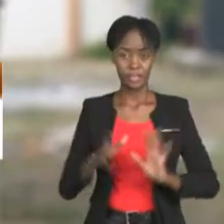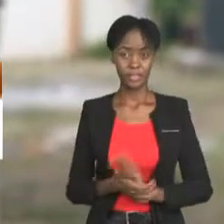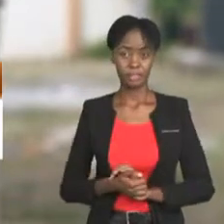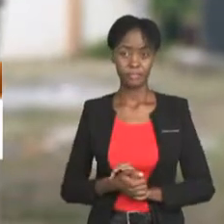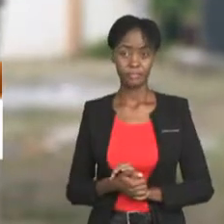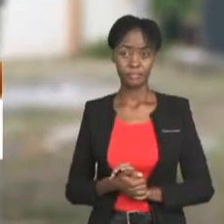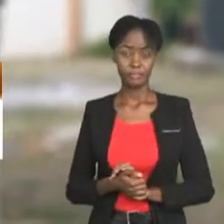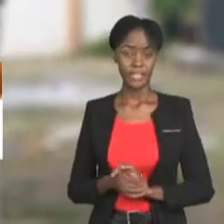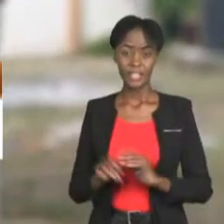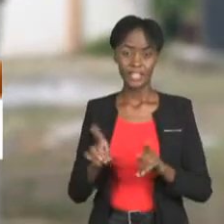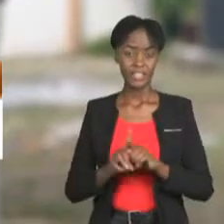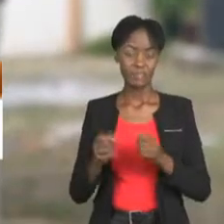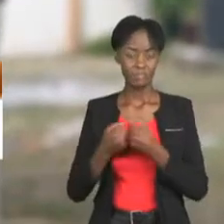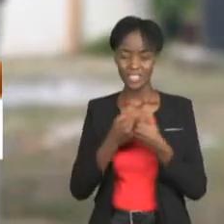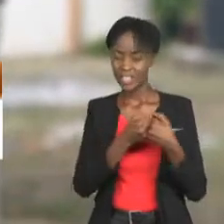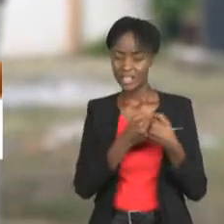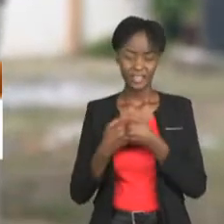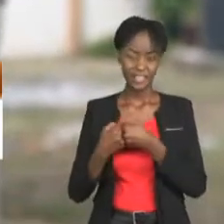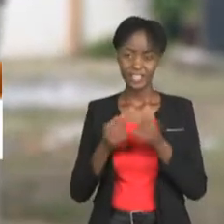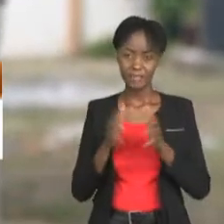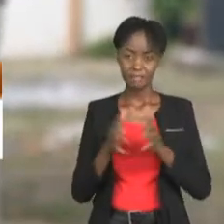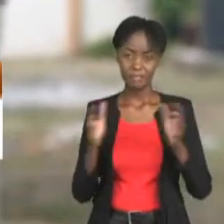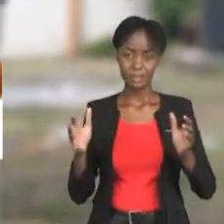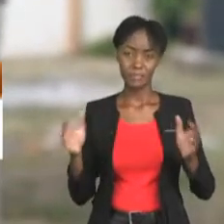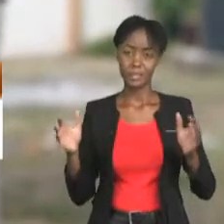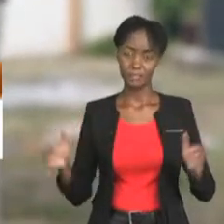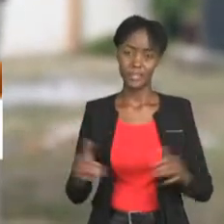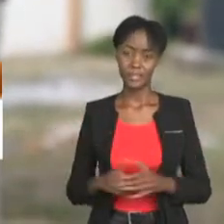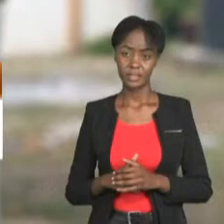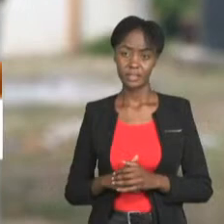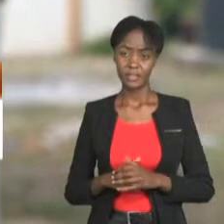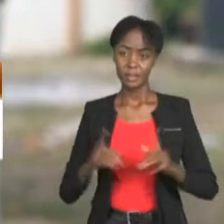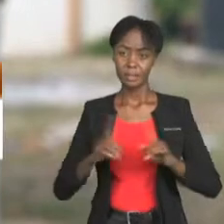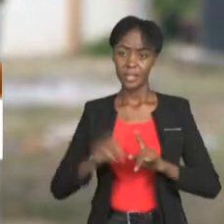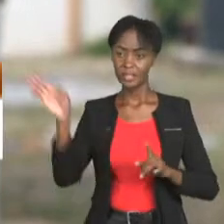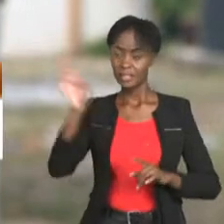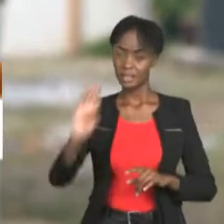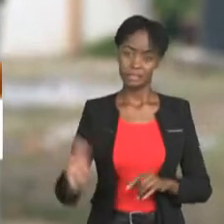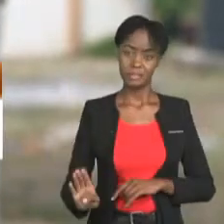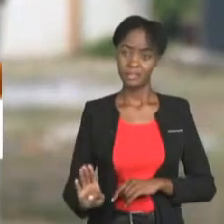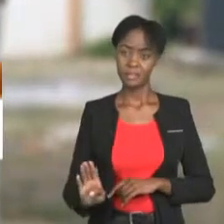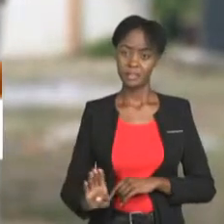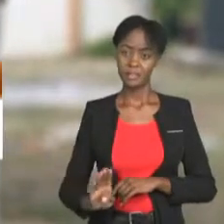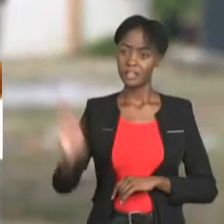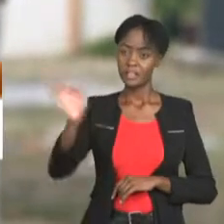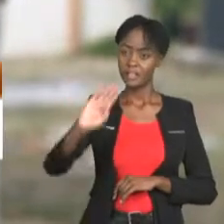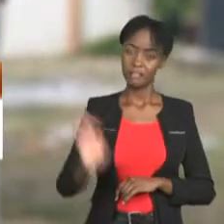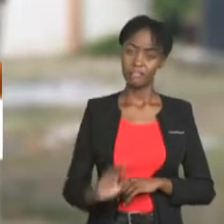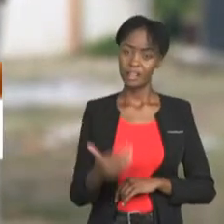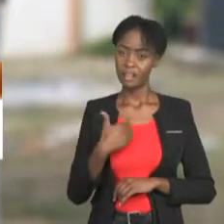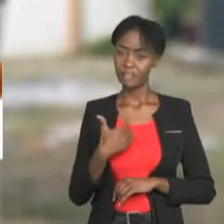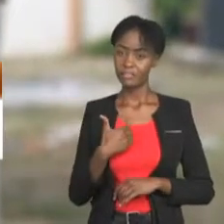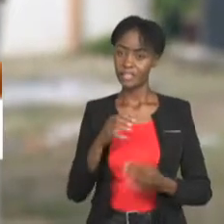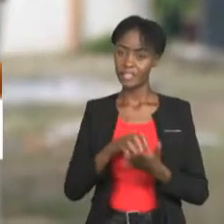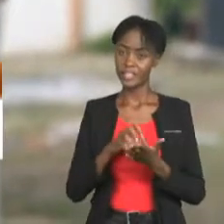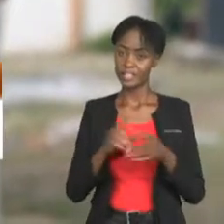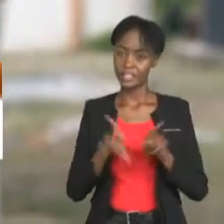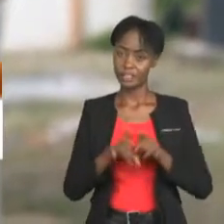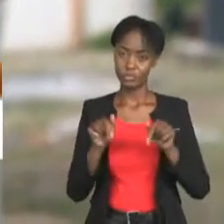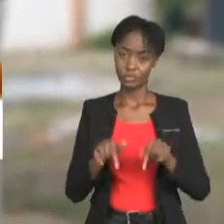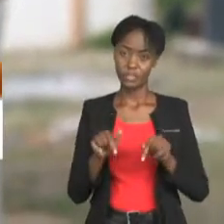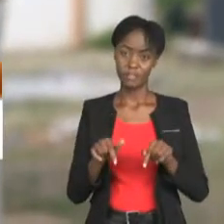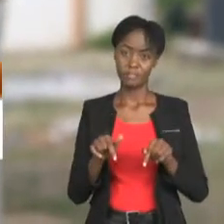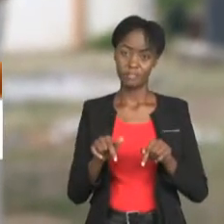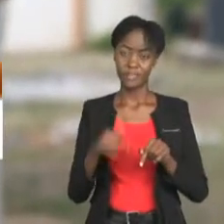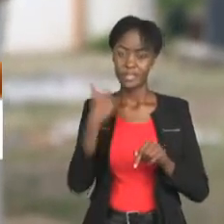we've been stretched, but we've never actually been in a situation where we have patients that need oxygen